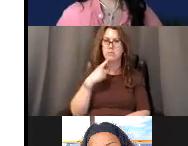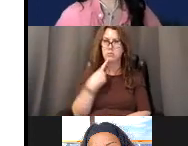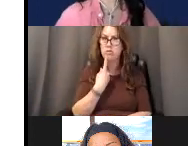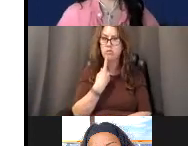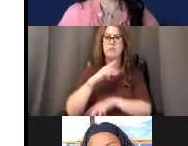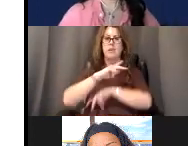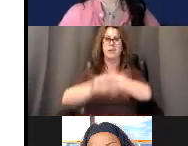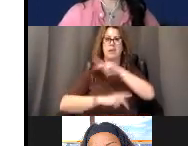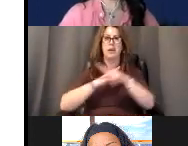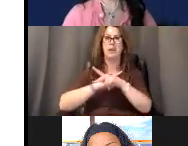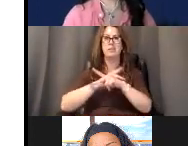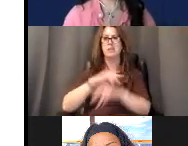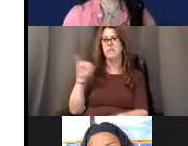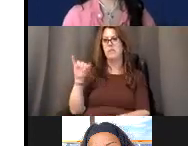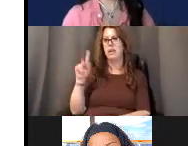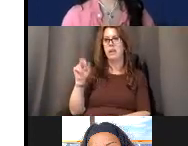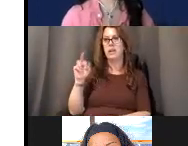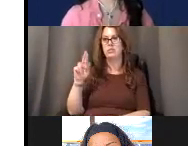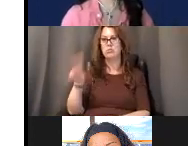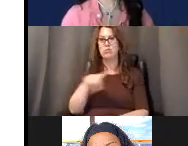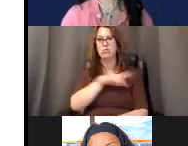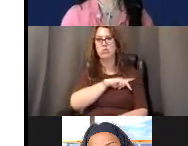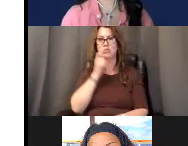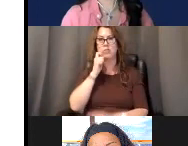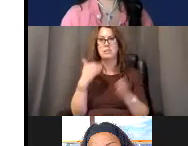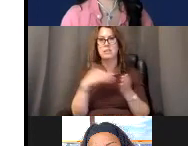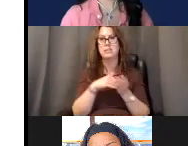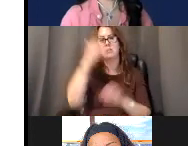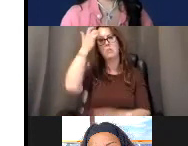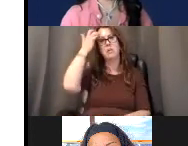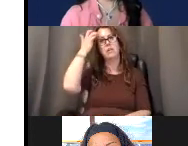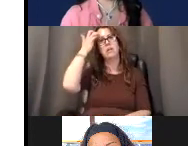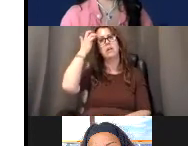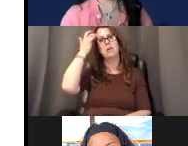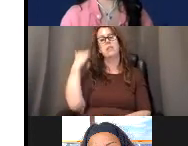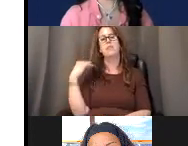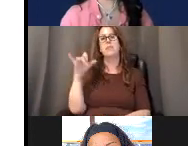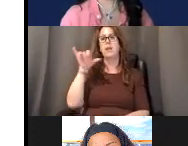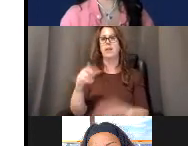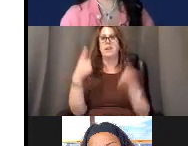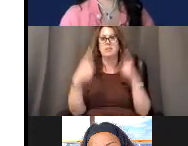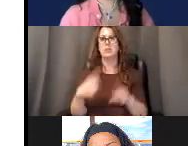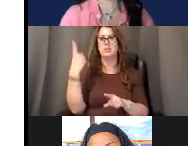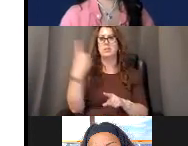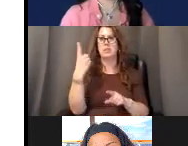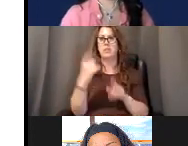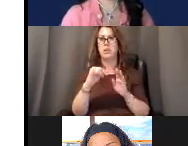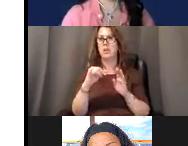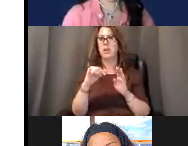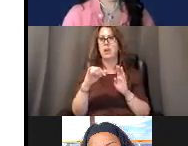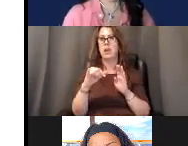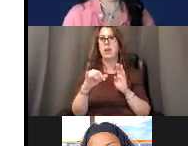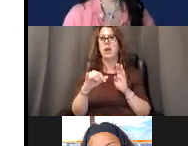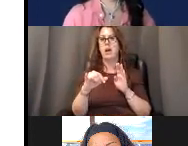when you think of the last couple of years in our country, right, this is when somebody can identify and disapprove of a racist person's action. You could